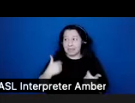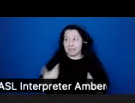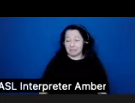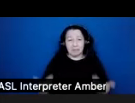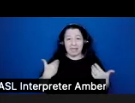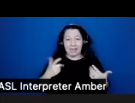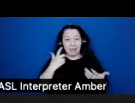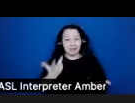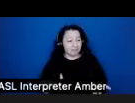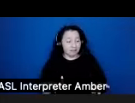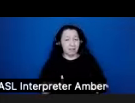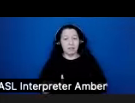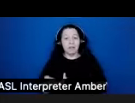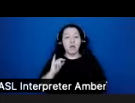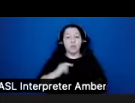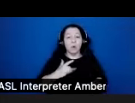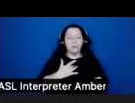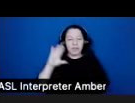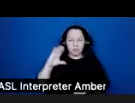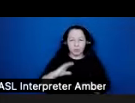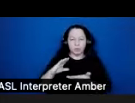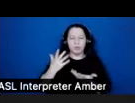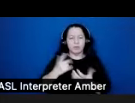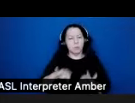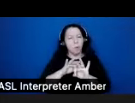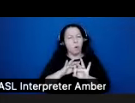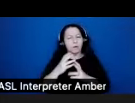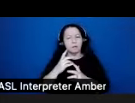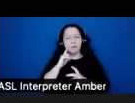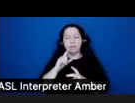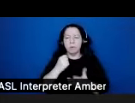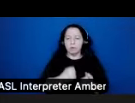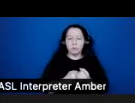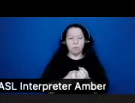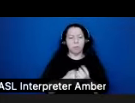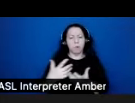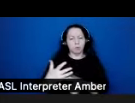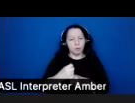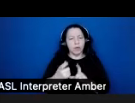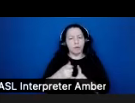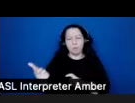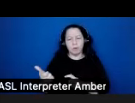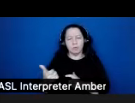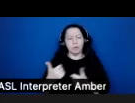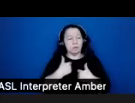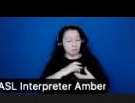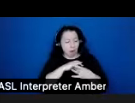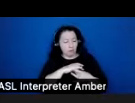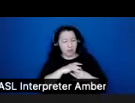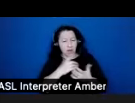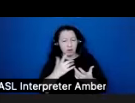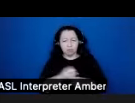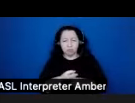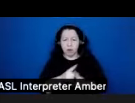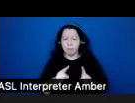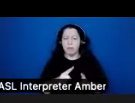gain support from others. Again, like, okay, we have this connection together, right? To decrease self-blame, so